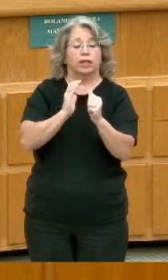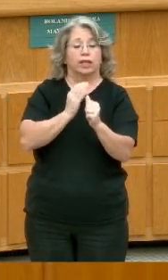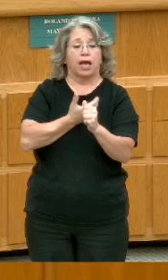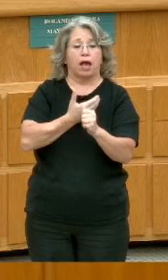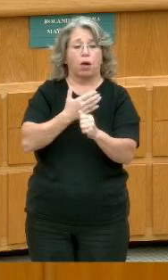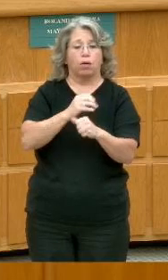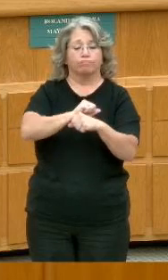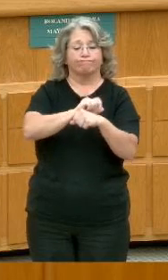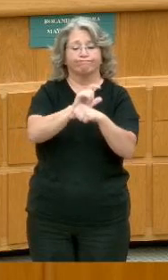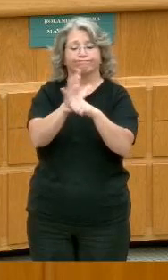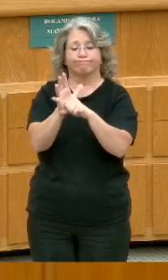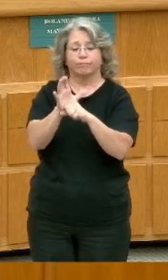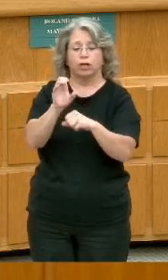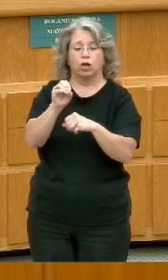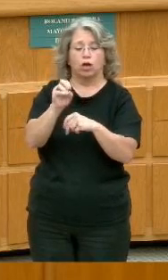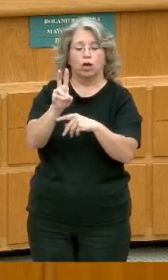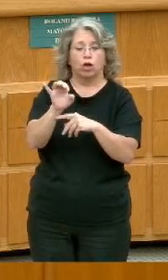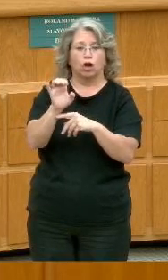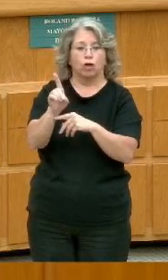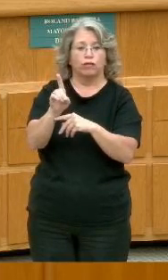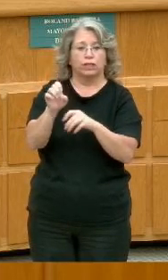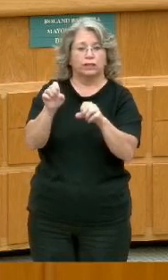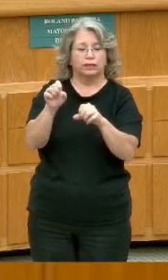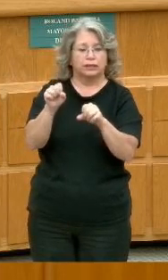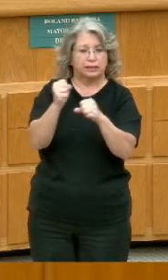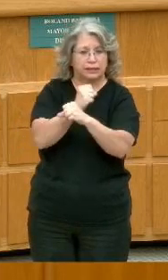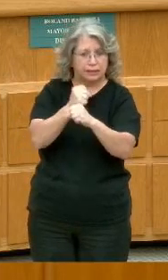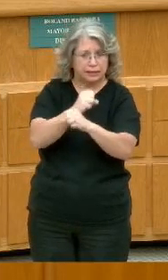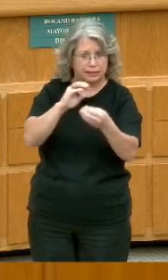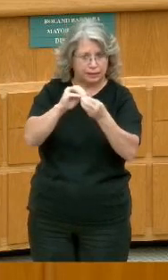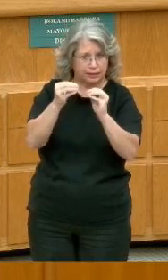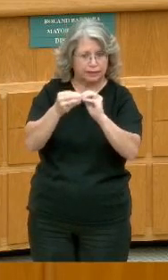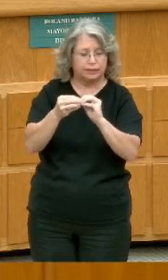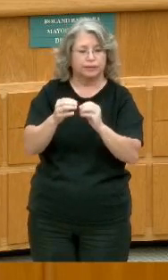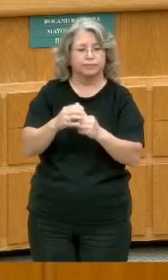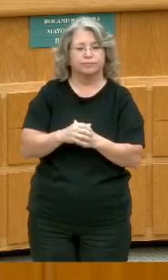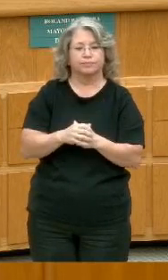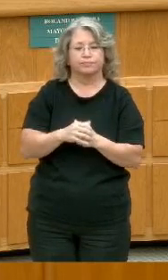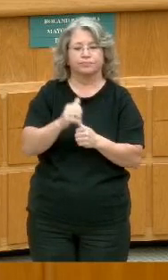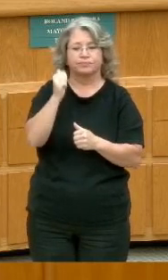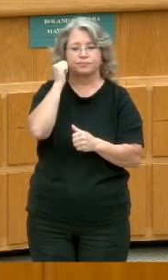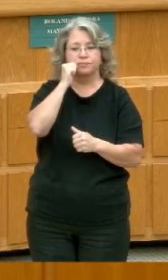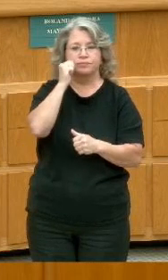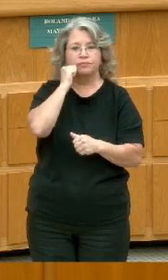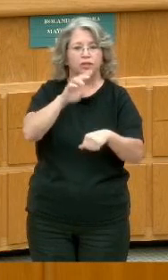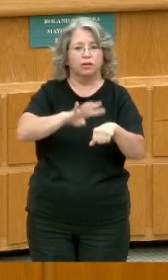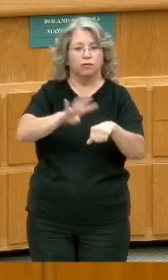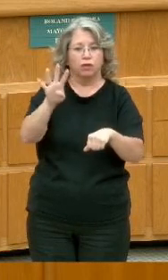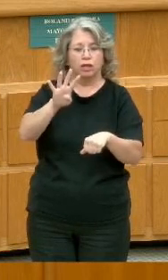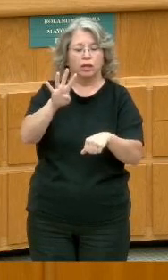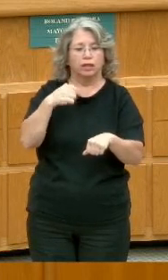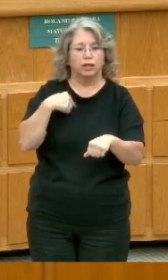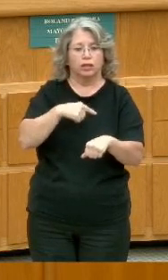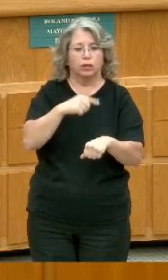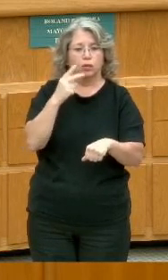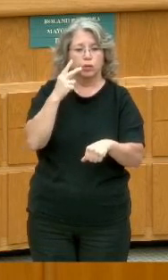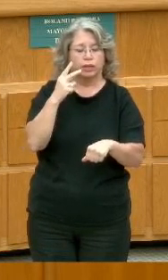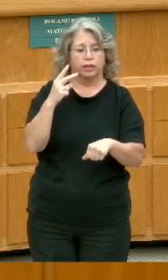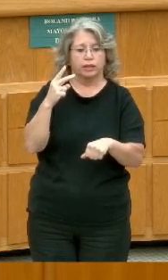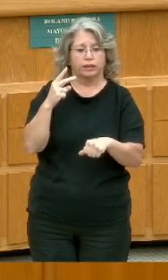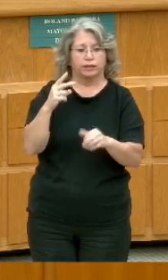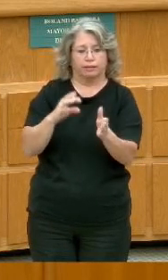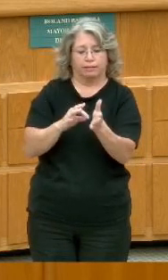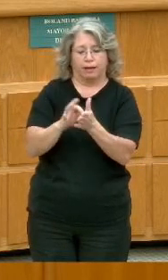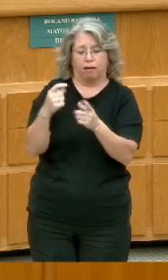reporting every day now for going on 9 weeks or so. So every day at 4 o'clock, we look back at the past 24 hours to